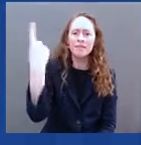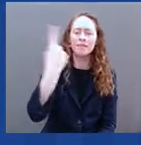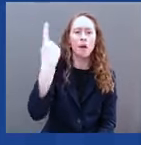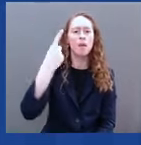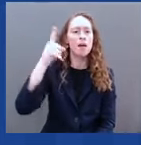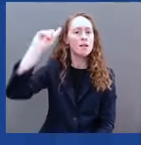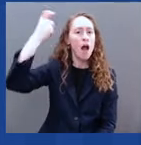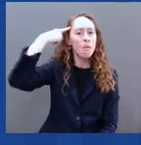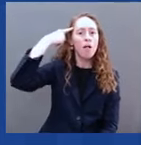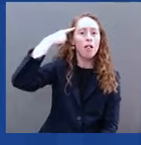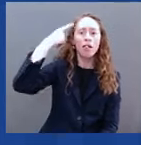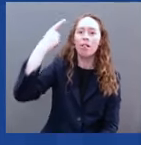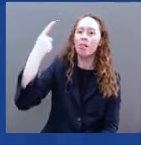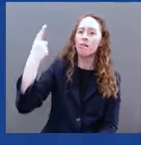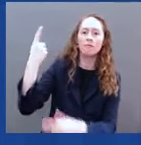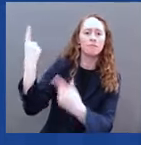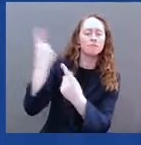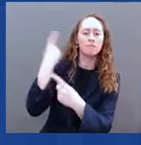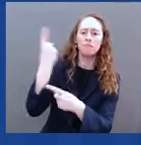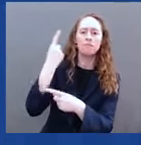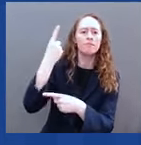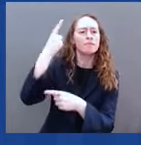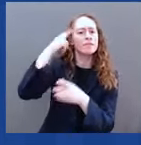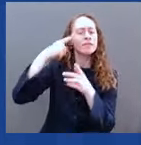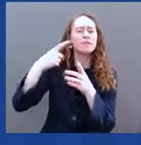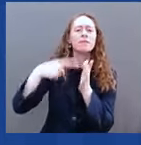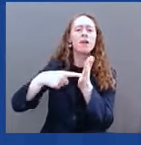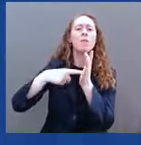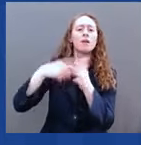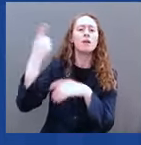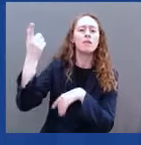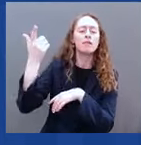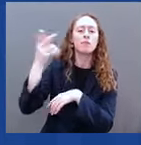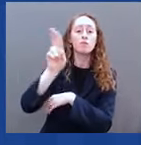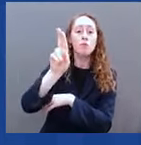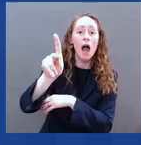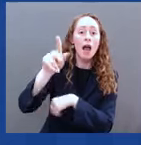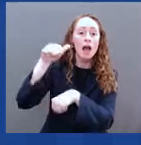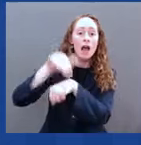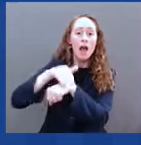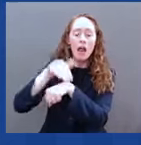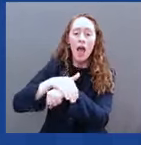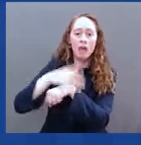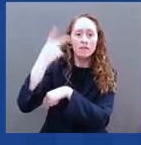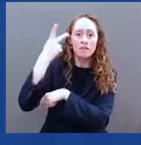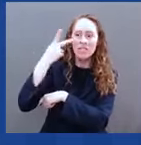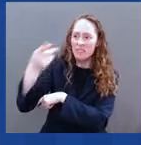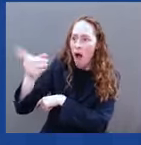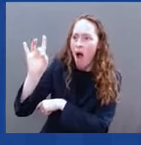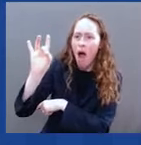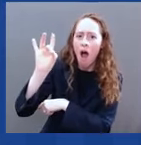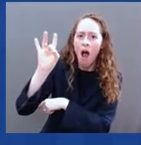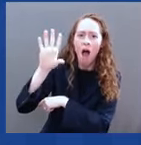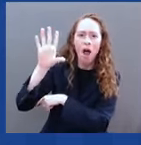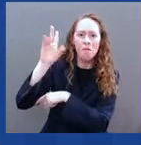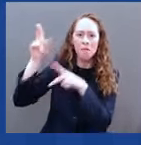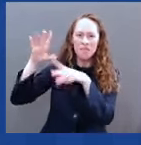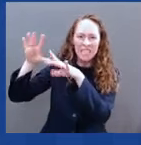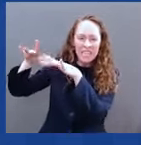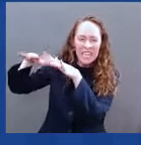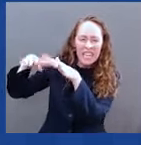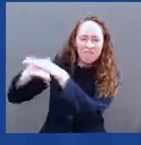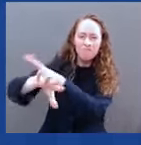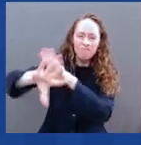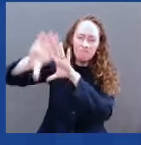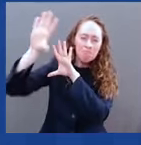or whatever. How would we feel? And one of the things that I take some solace